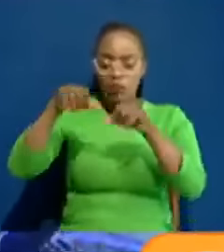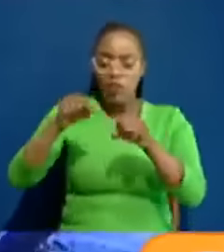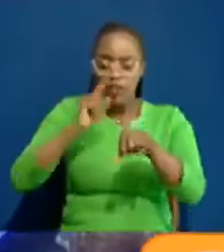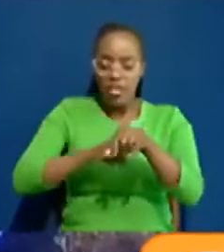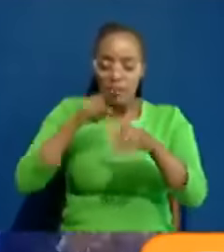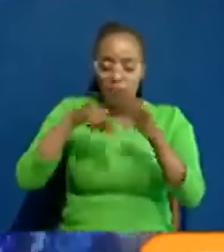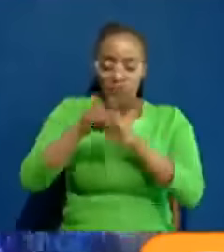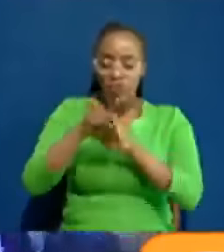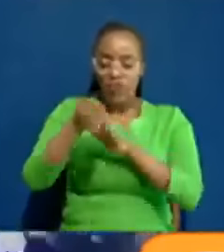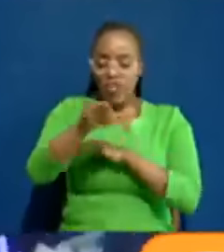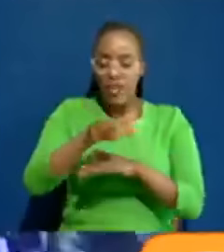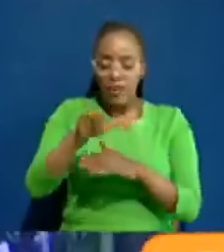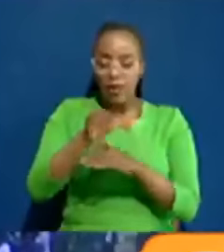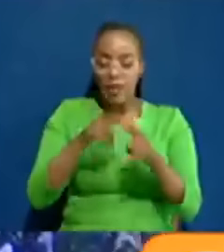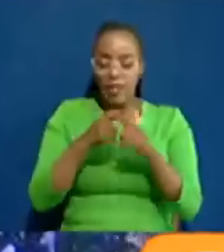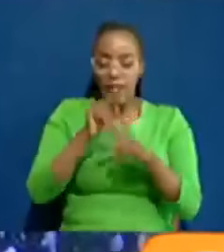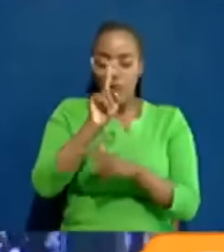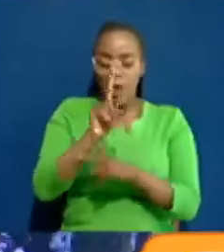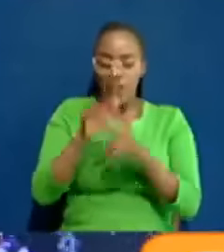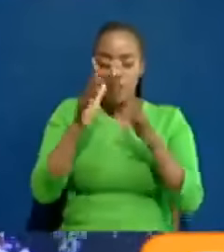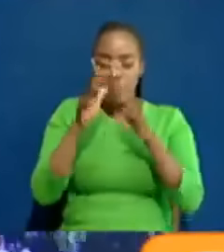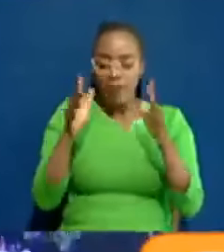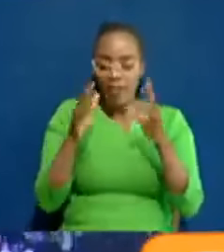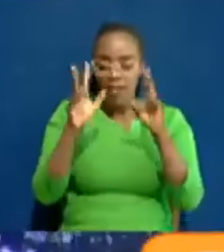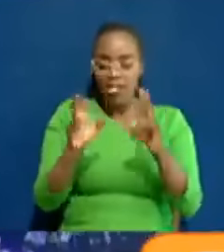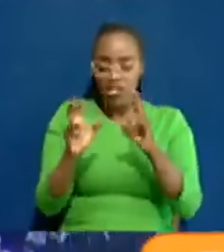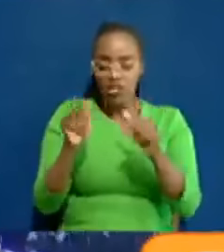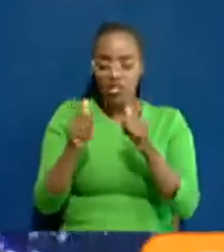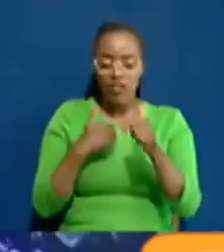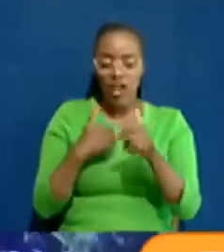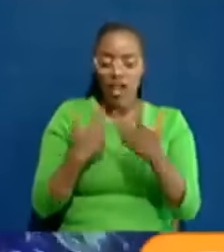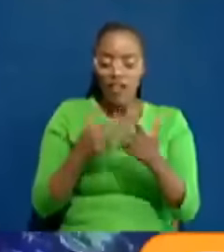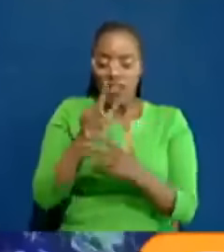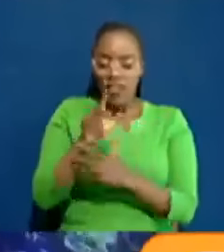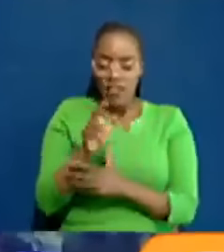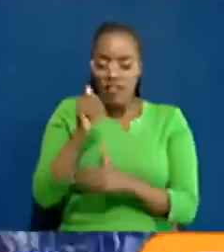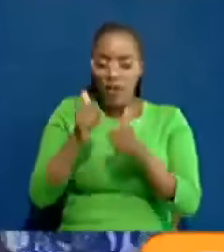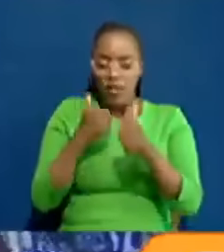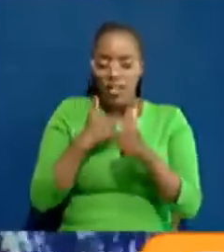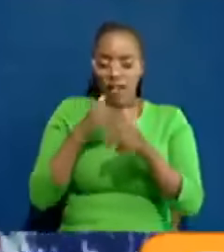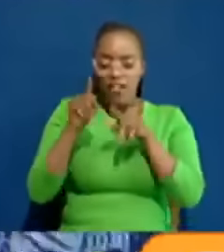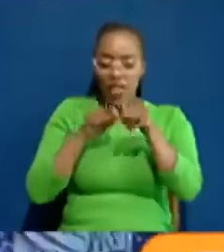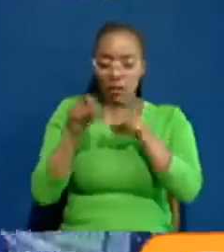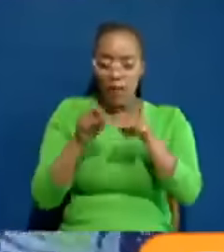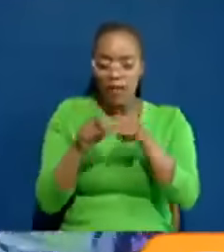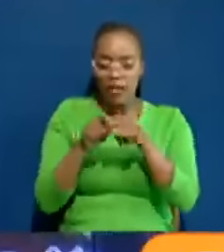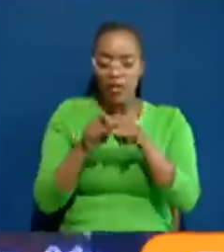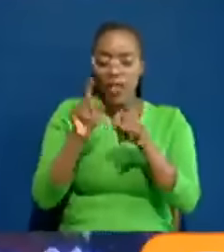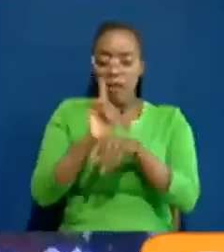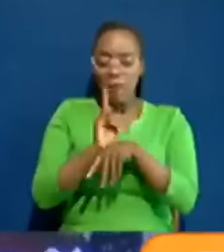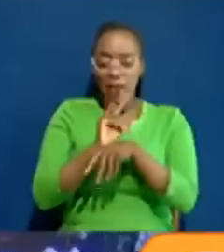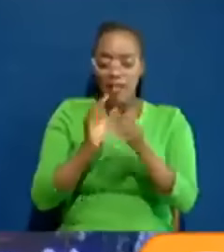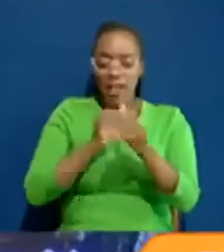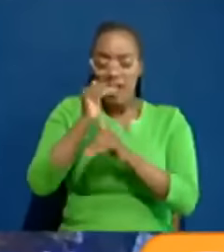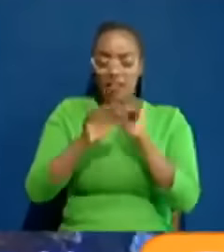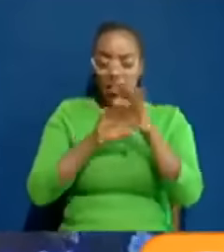the compound. One of the men is captured carrying a detector in the night operation. Minutes after